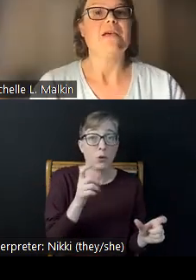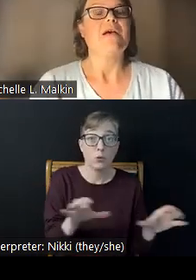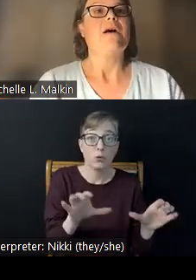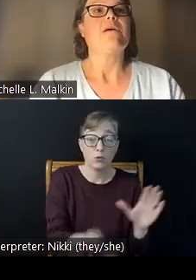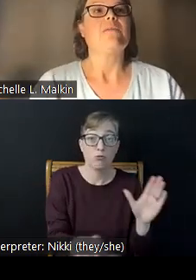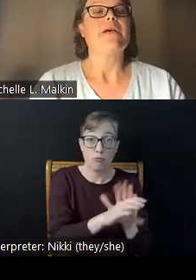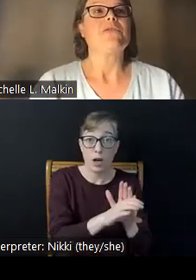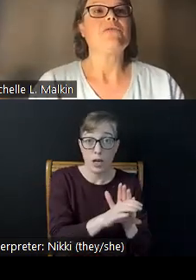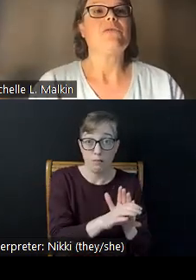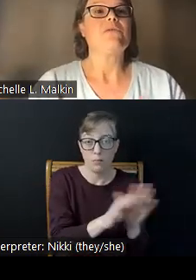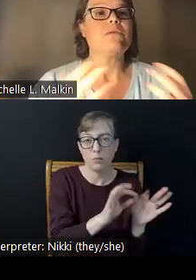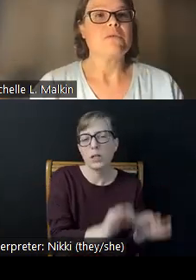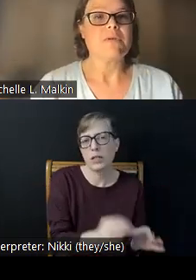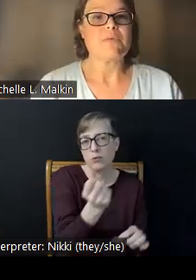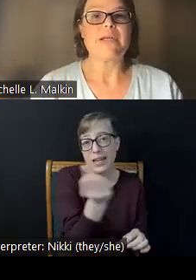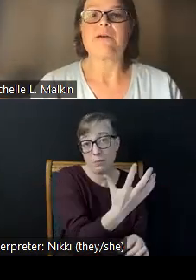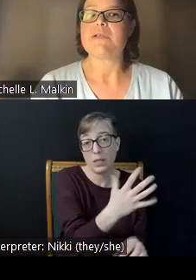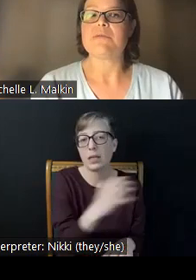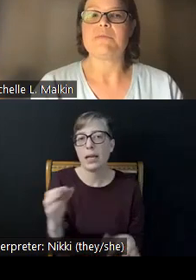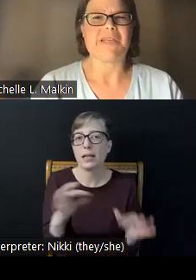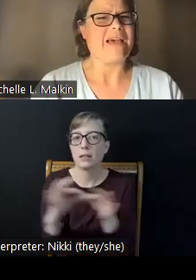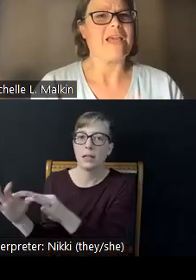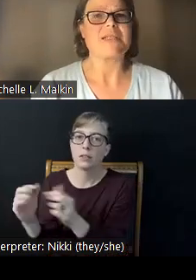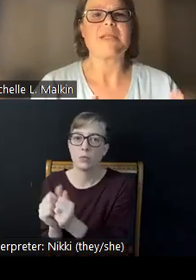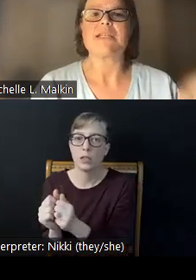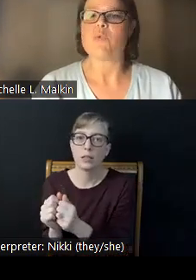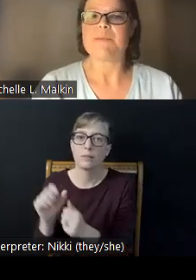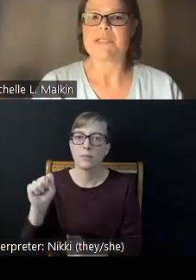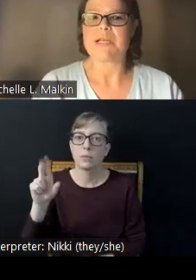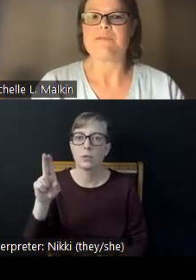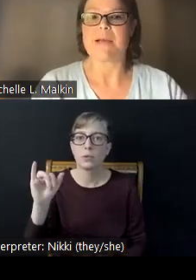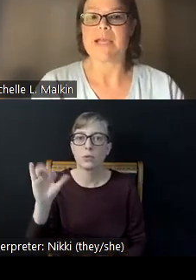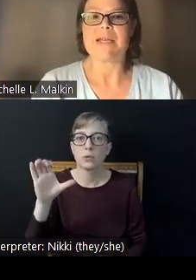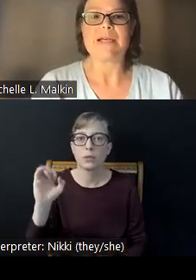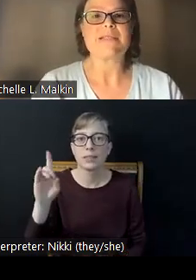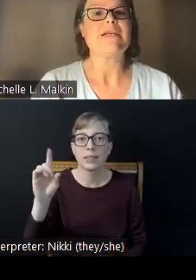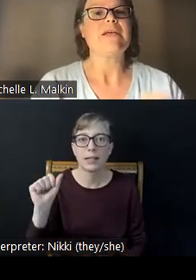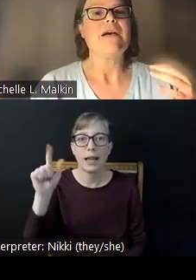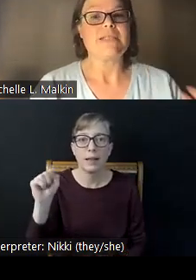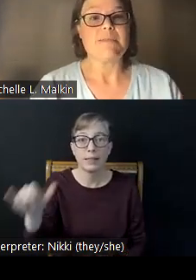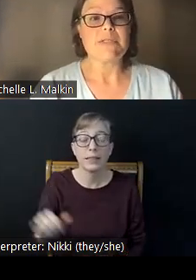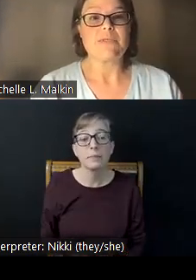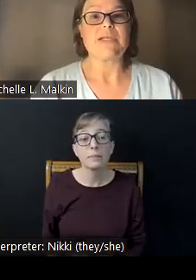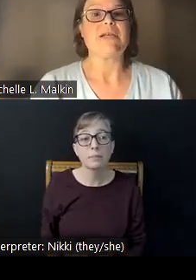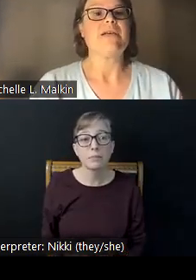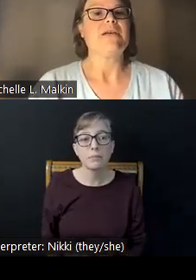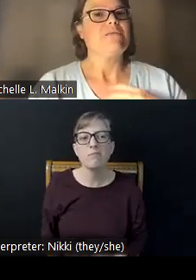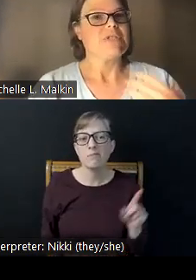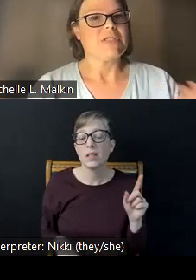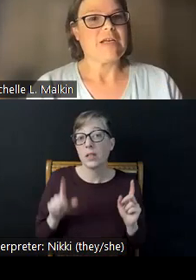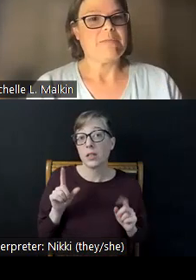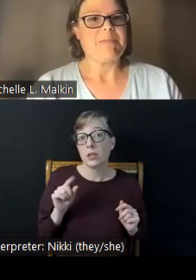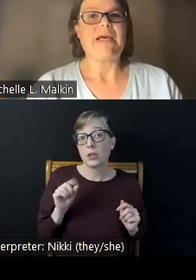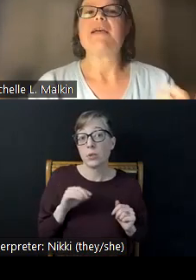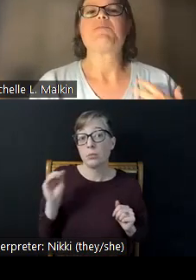suicidality. As you know, right now, we have the estimate that 20% of gambling addicts attempt suicide,